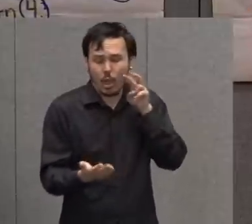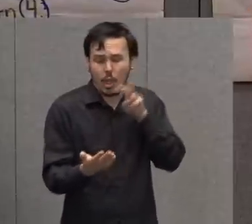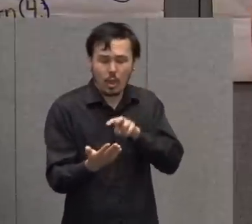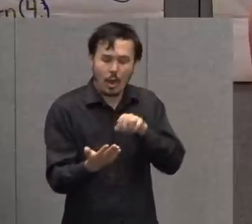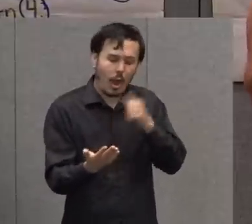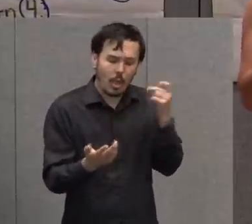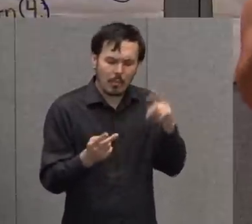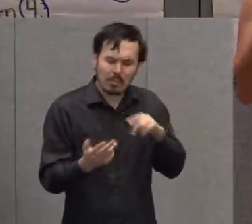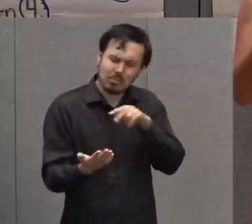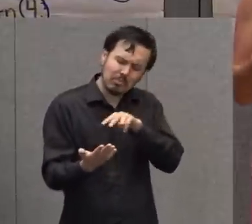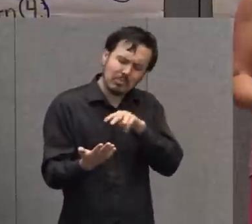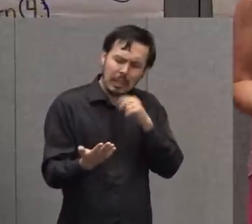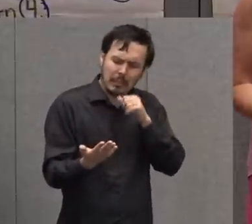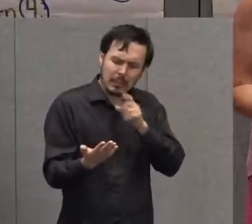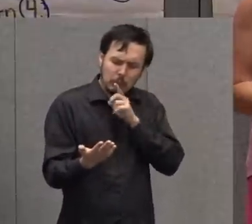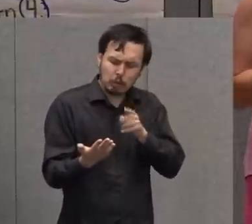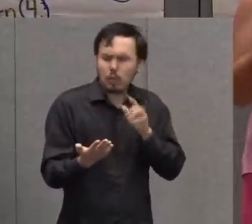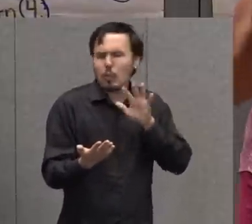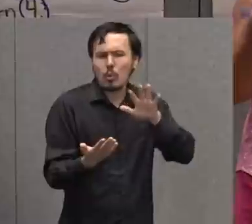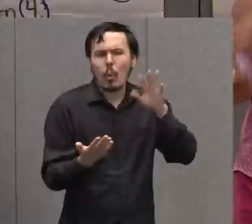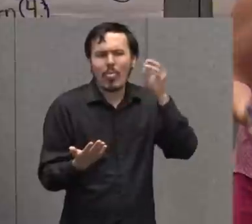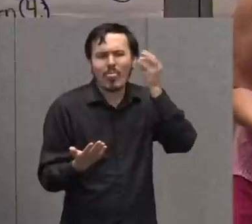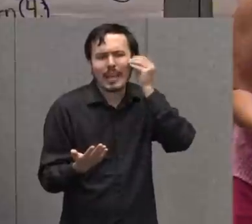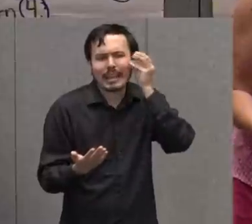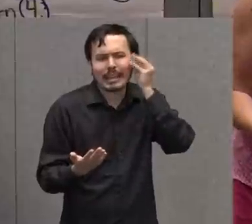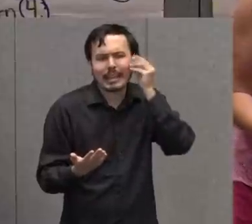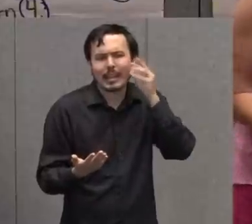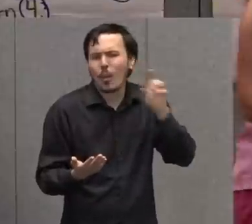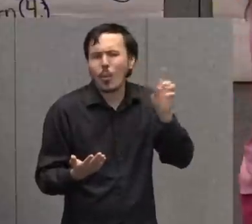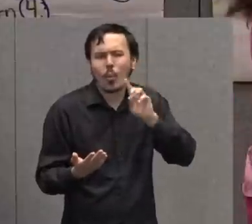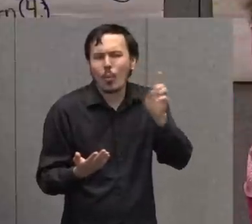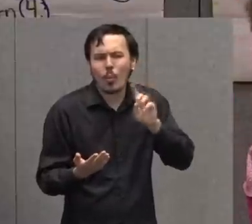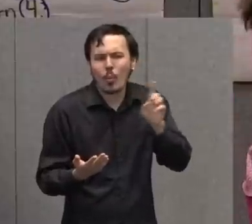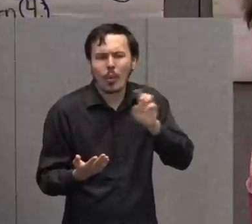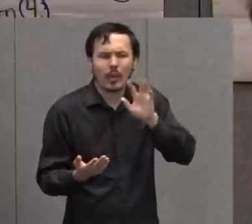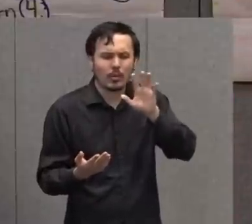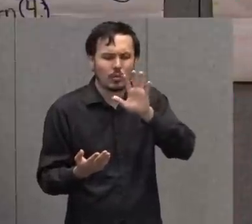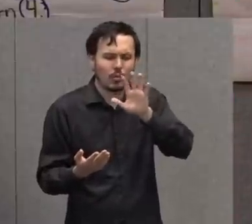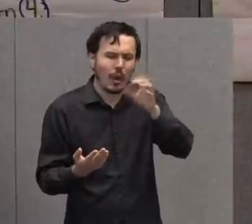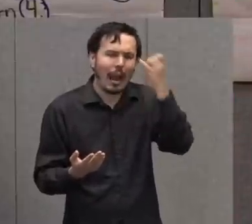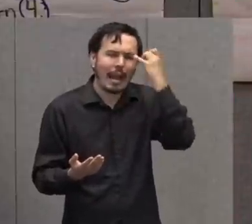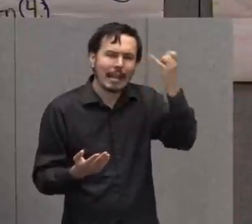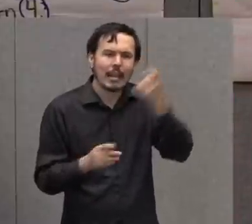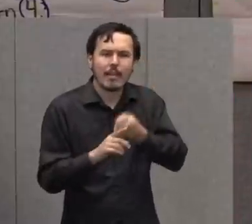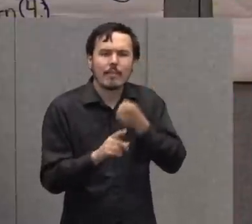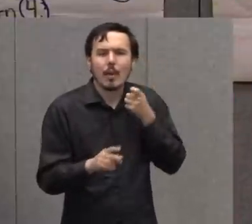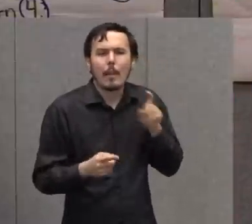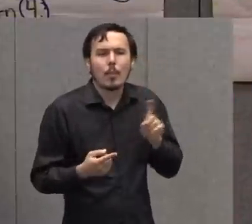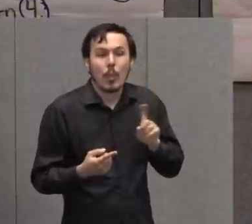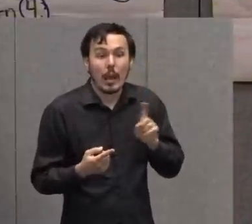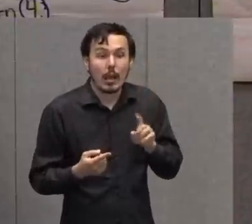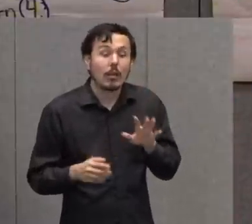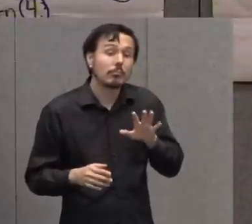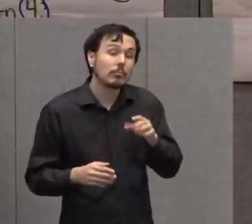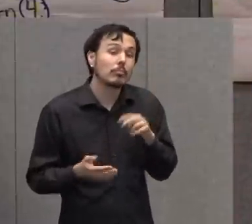just people don't understand your thinking and they don't know where they came from. So if you said that I had 3